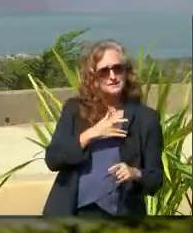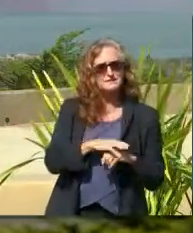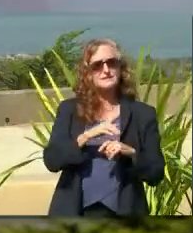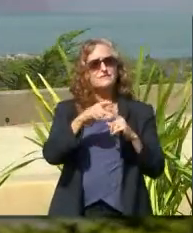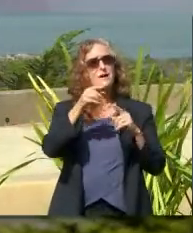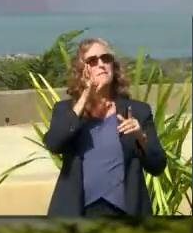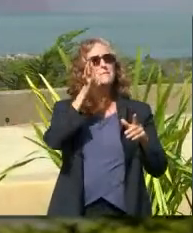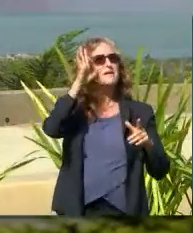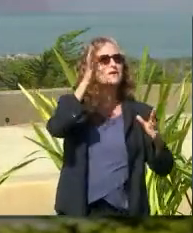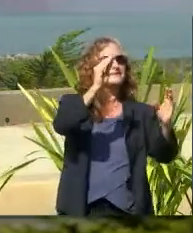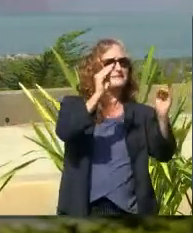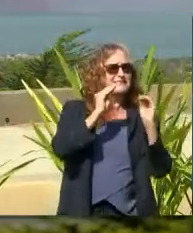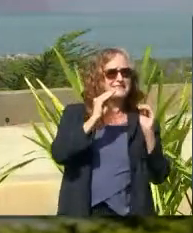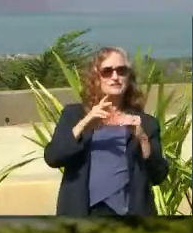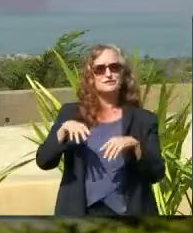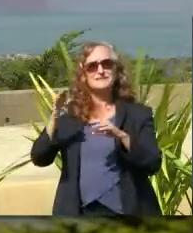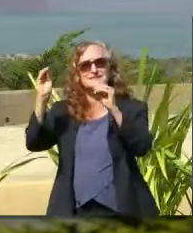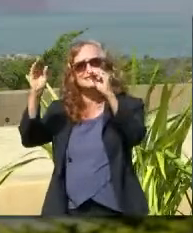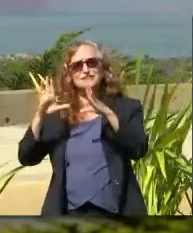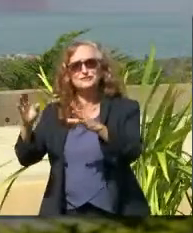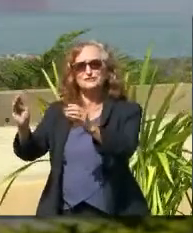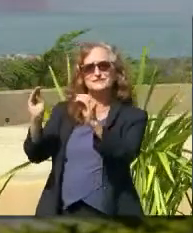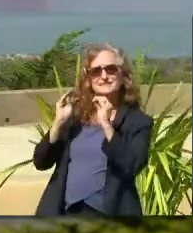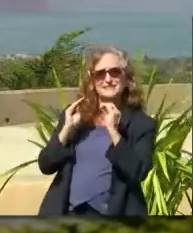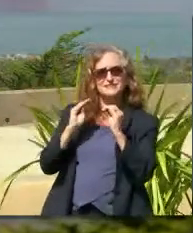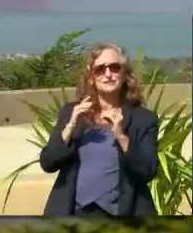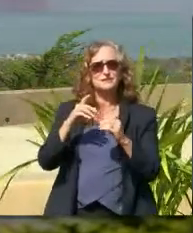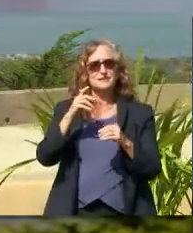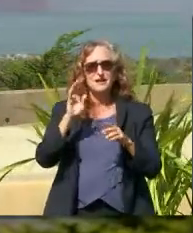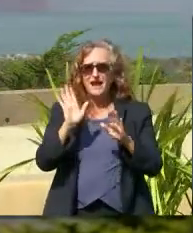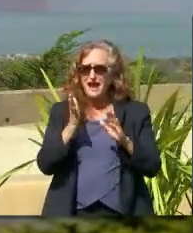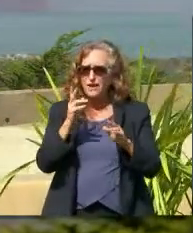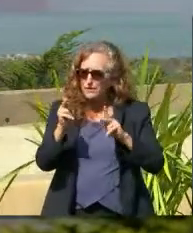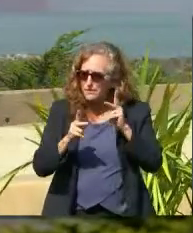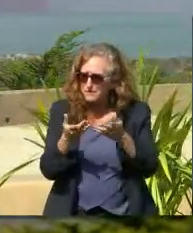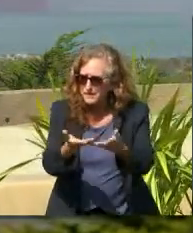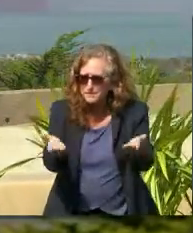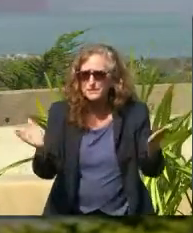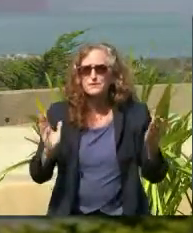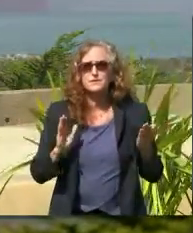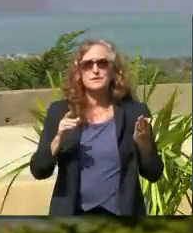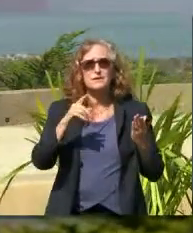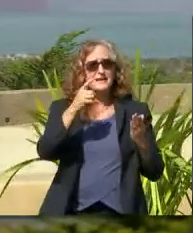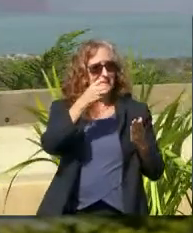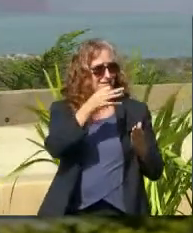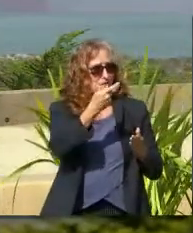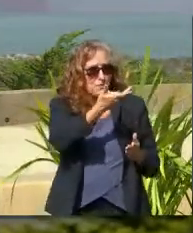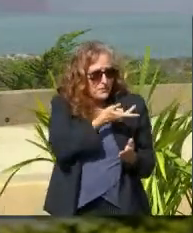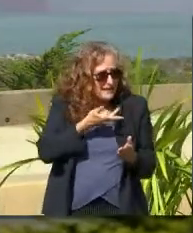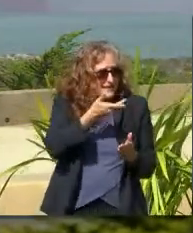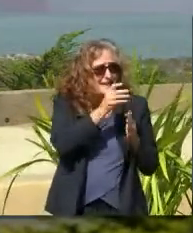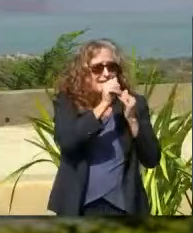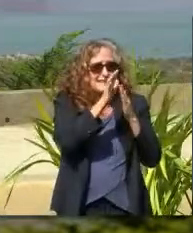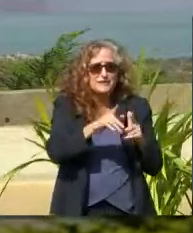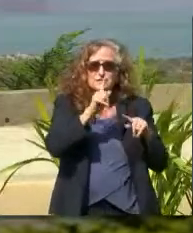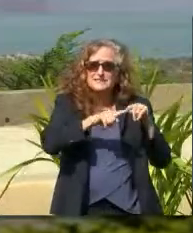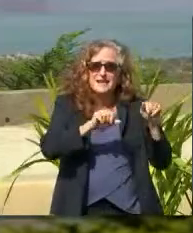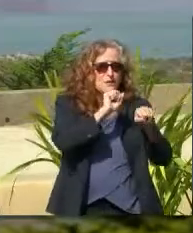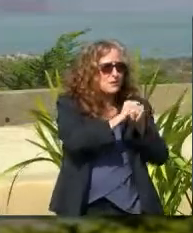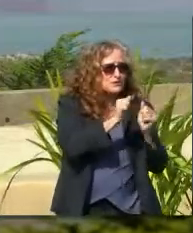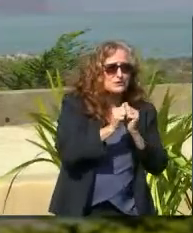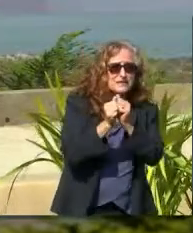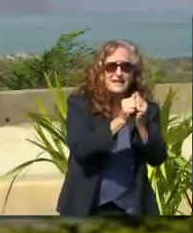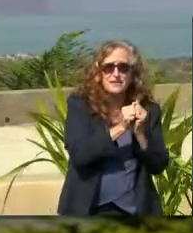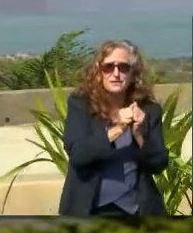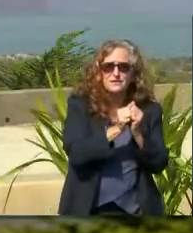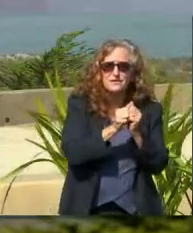taught by our educators, that we've been taught by the people that we represent. That if we can't come together to address the challenges of our time, how can